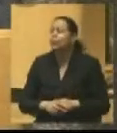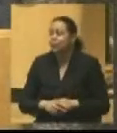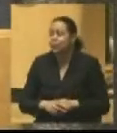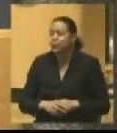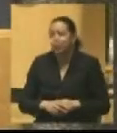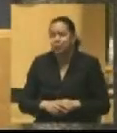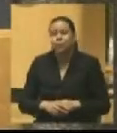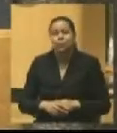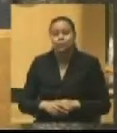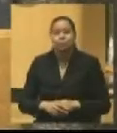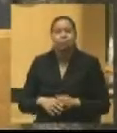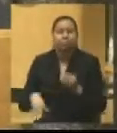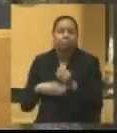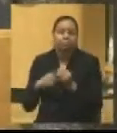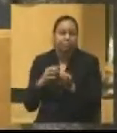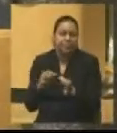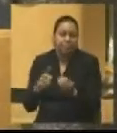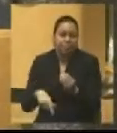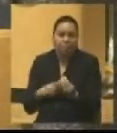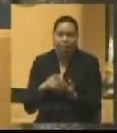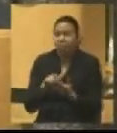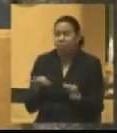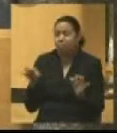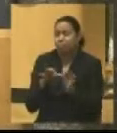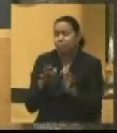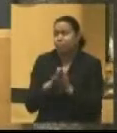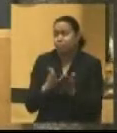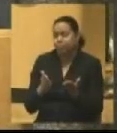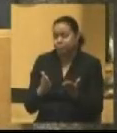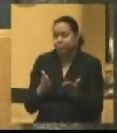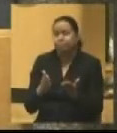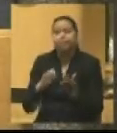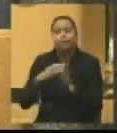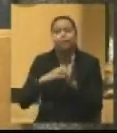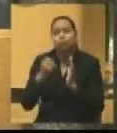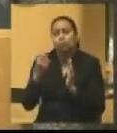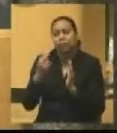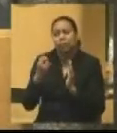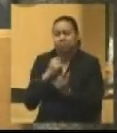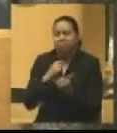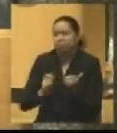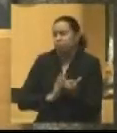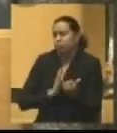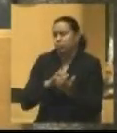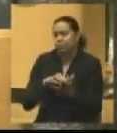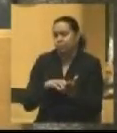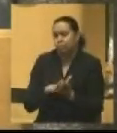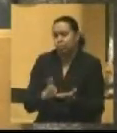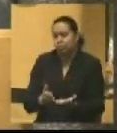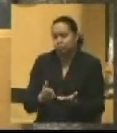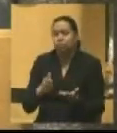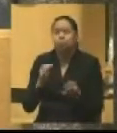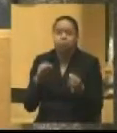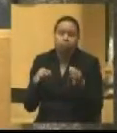Let me make just one comment about this important book. In chapter 12, the last formal chapter of the book, his account of